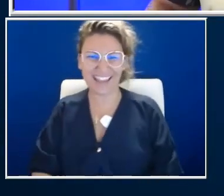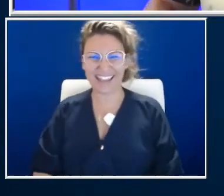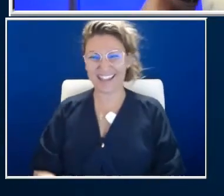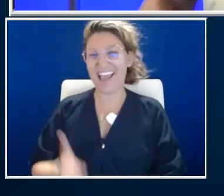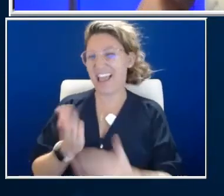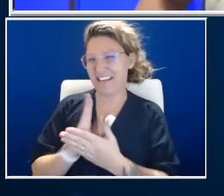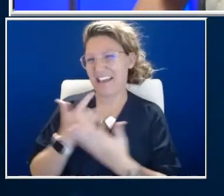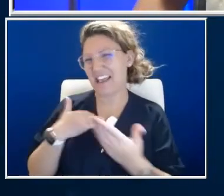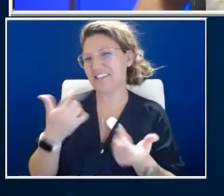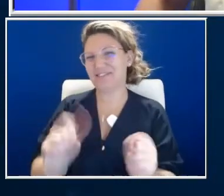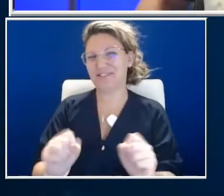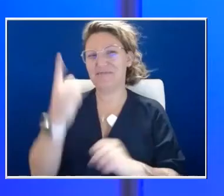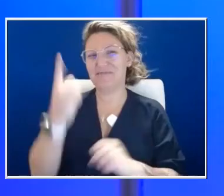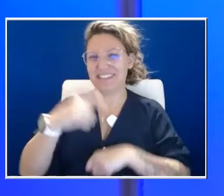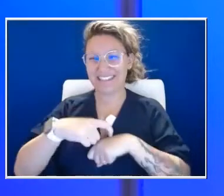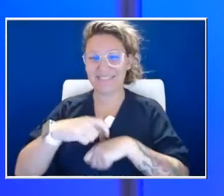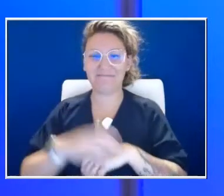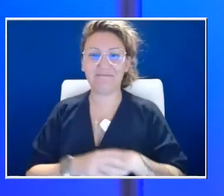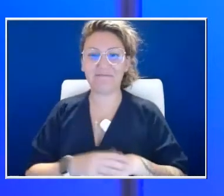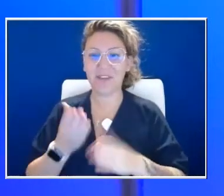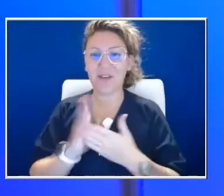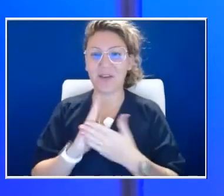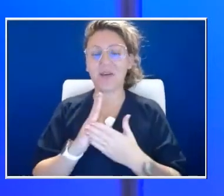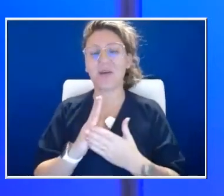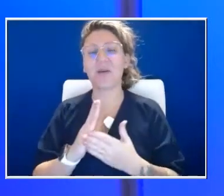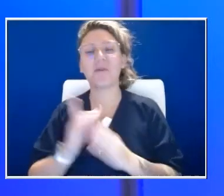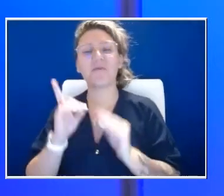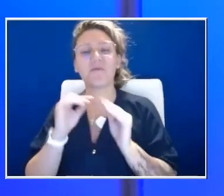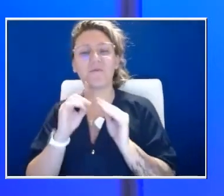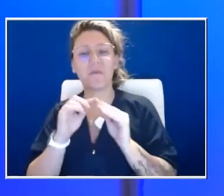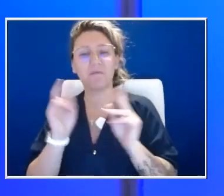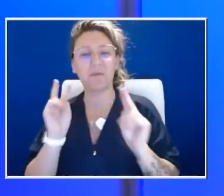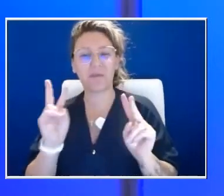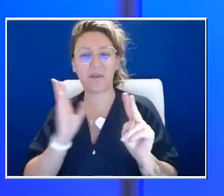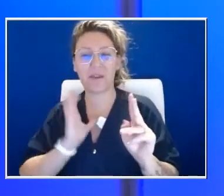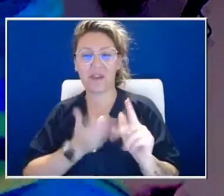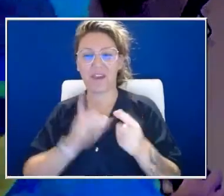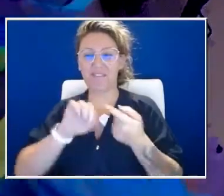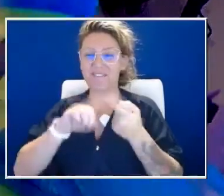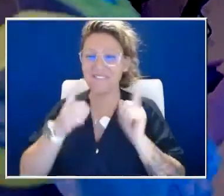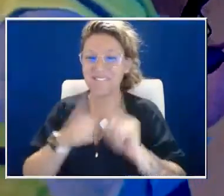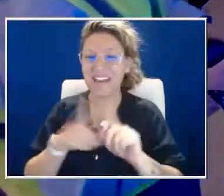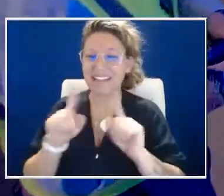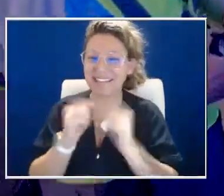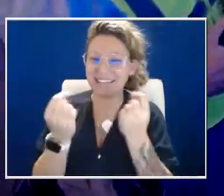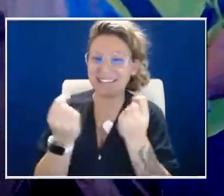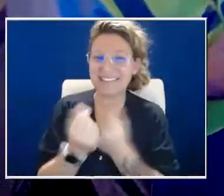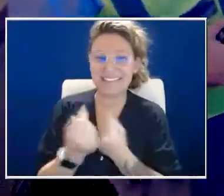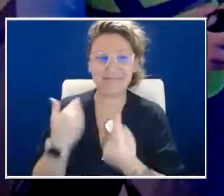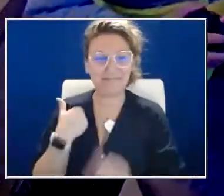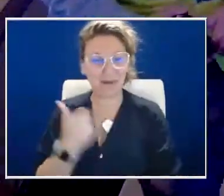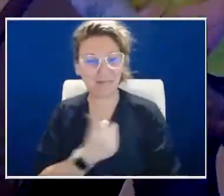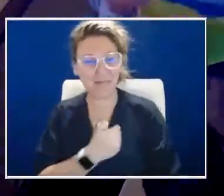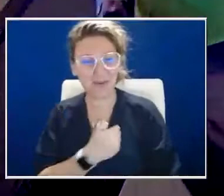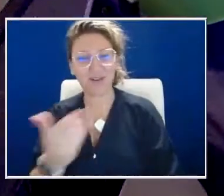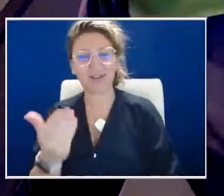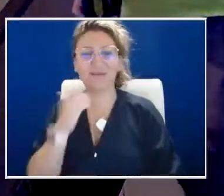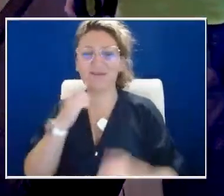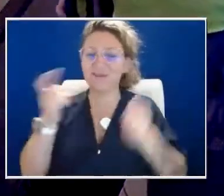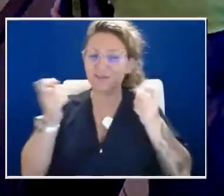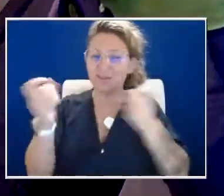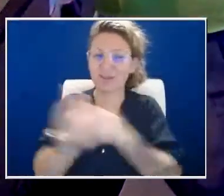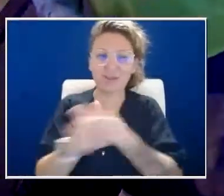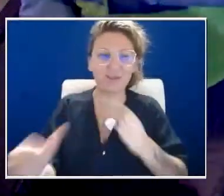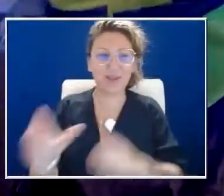just once. Yeah. All right, I want to take one more look, though, at our friends, our teammates hanging out in the control room. Where's Bob the